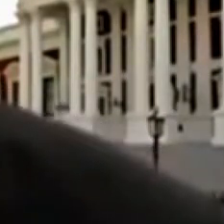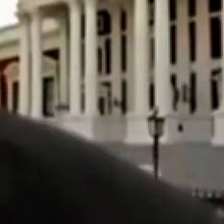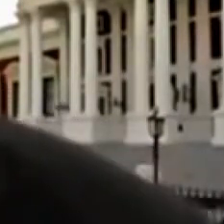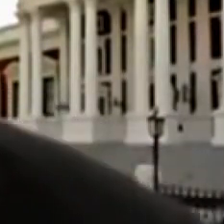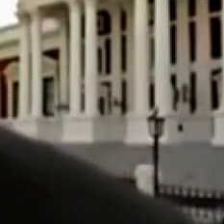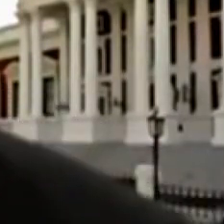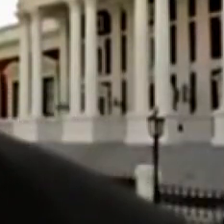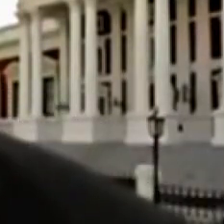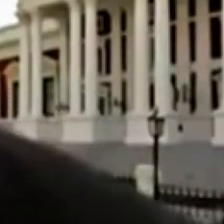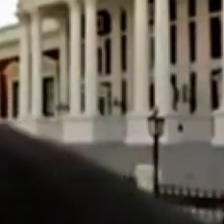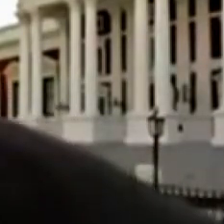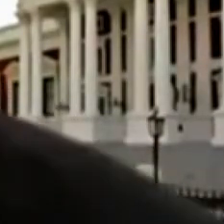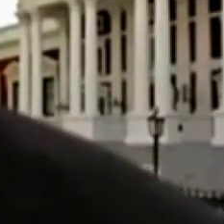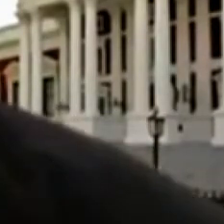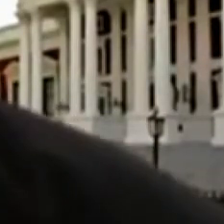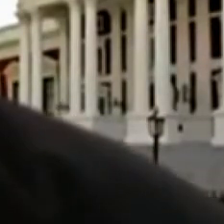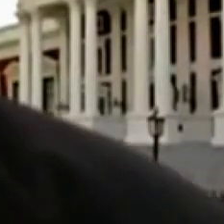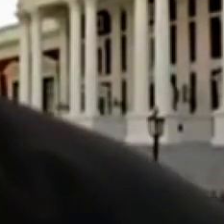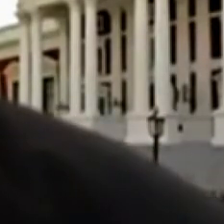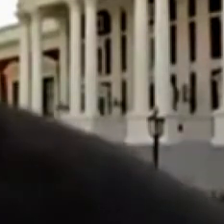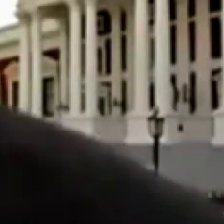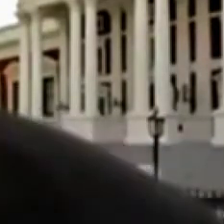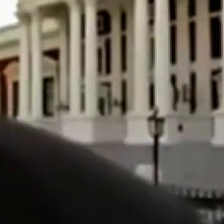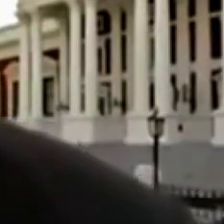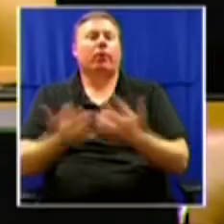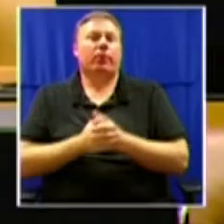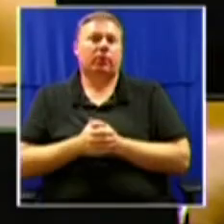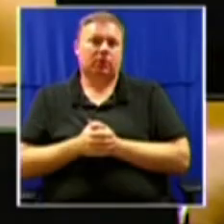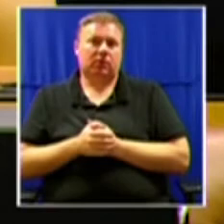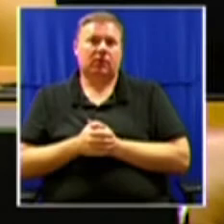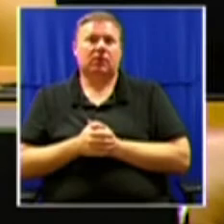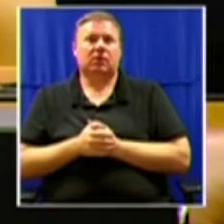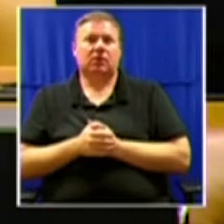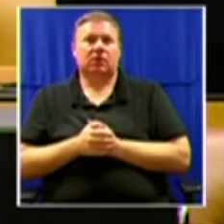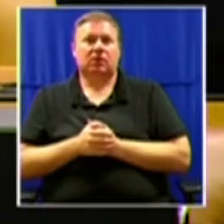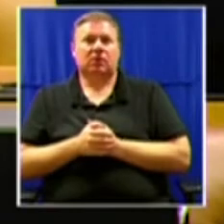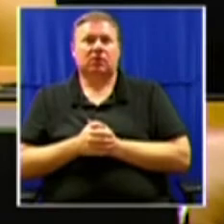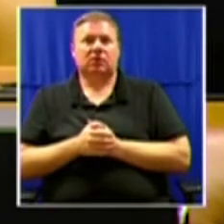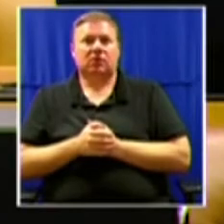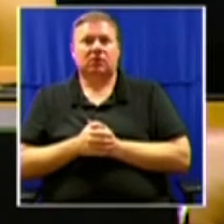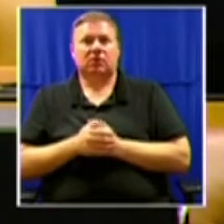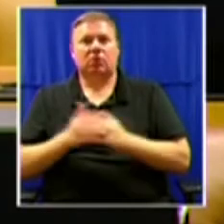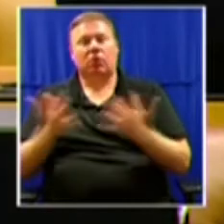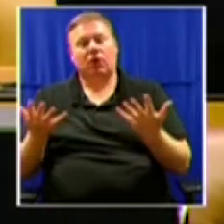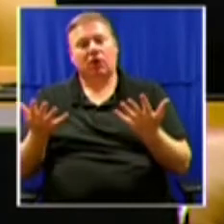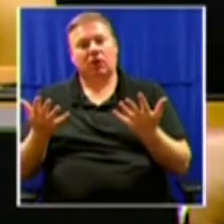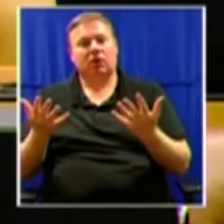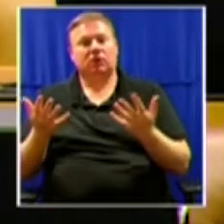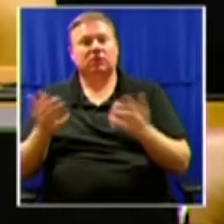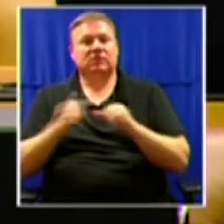combating gender-based violence. Well, that success cannot be